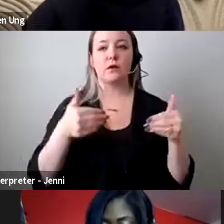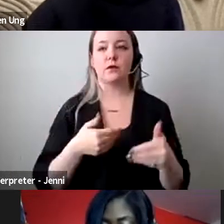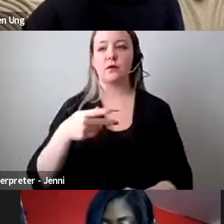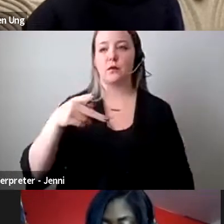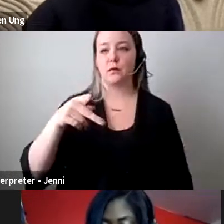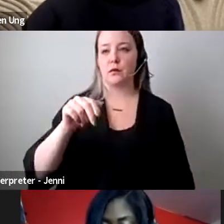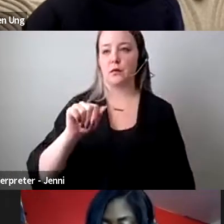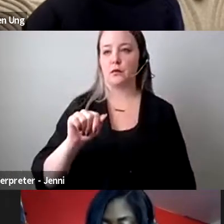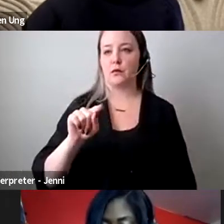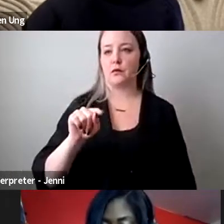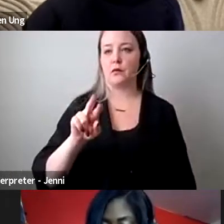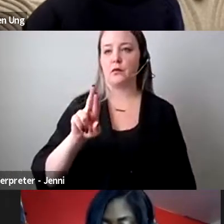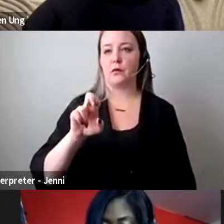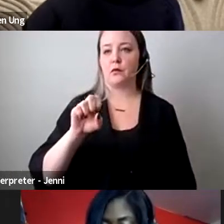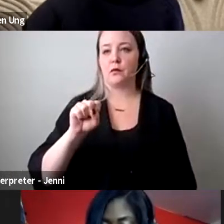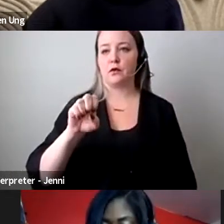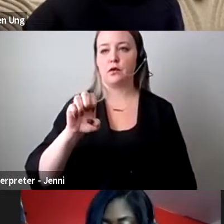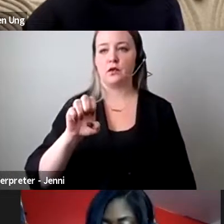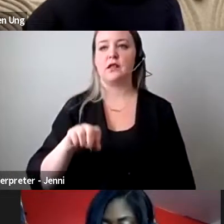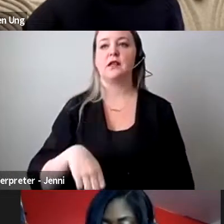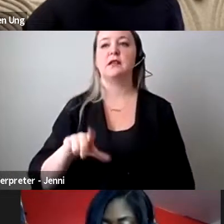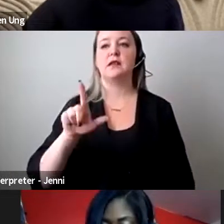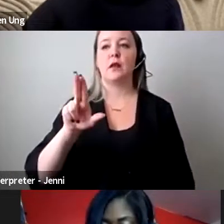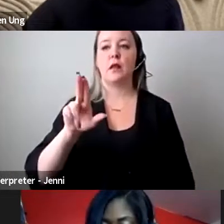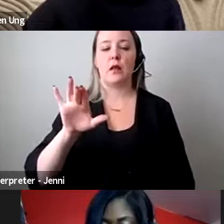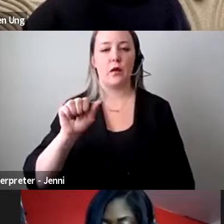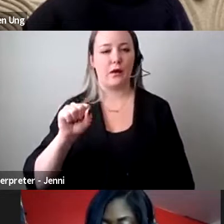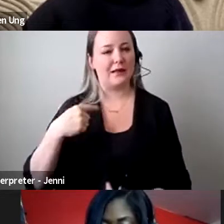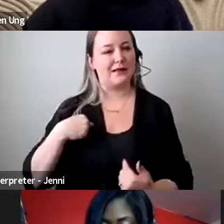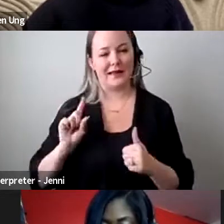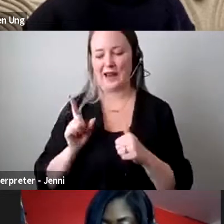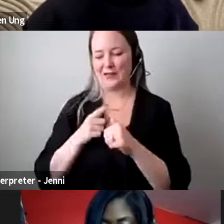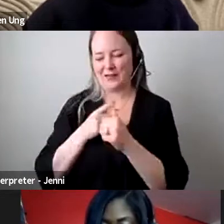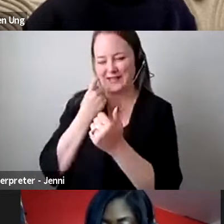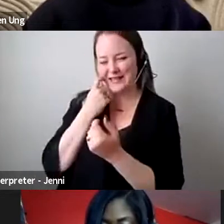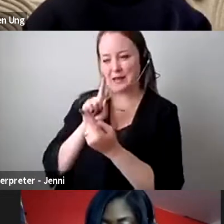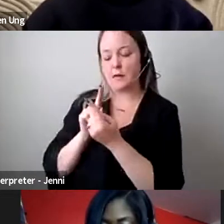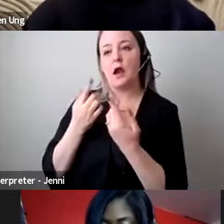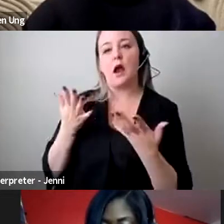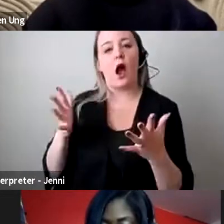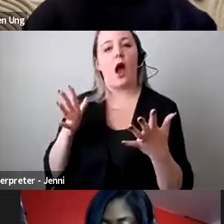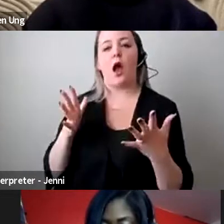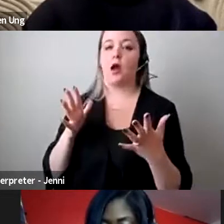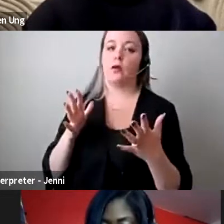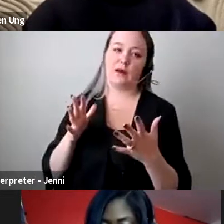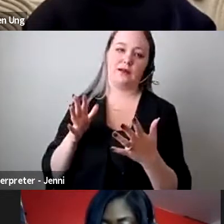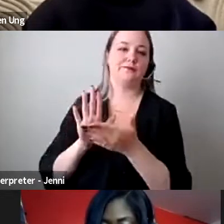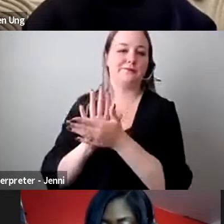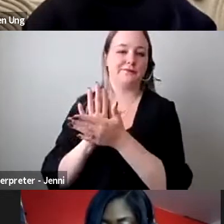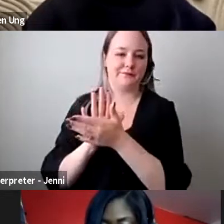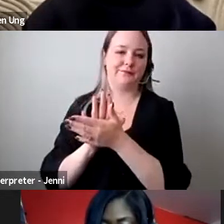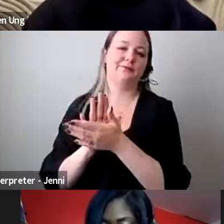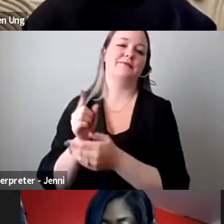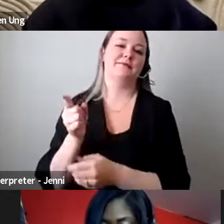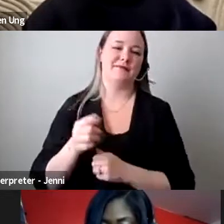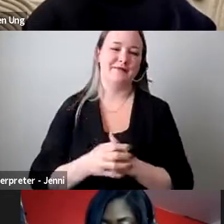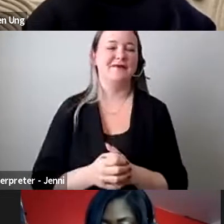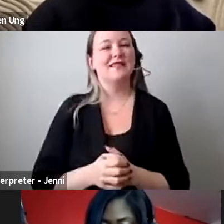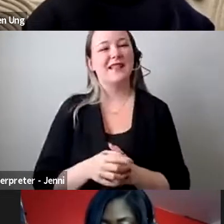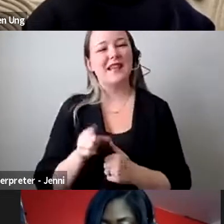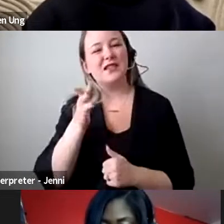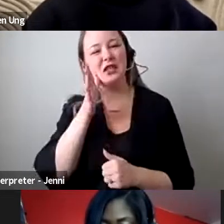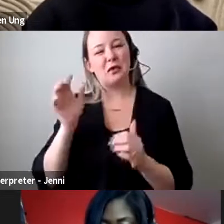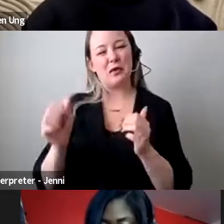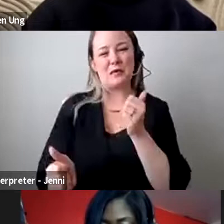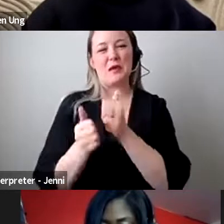Patrice Lucas, who I recently met and already am a major fan of. She's a facilitator and the person you'll be seeing